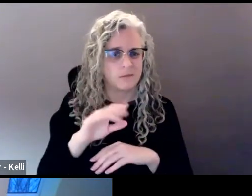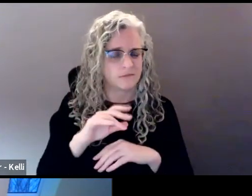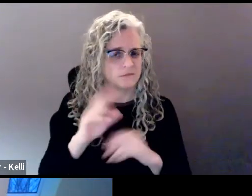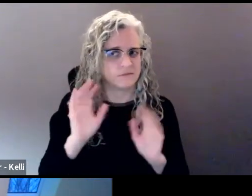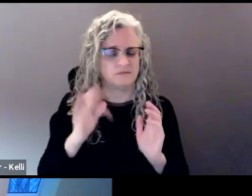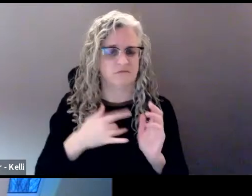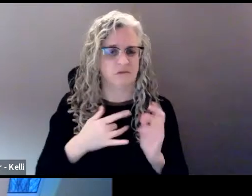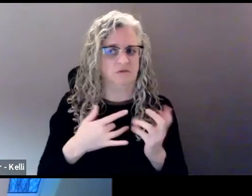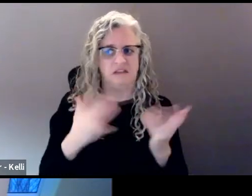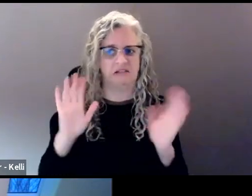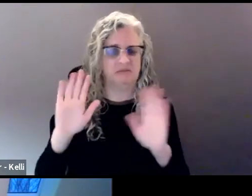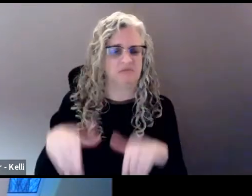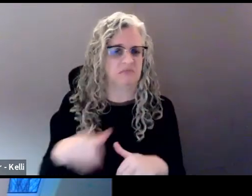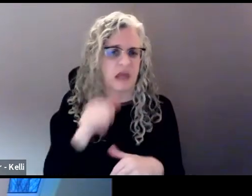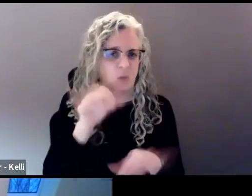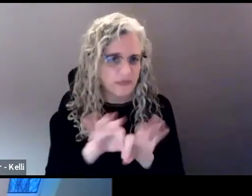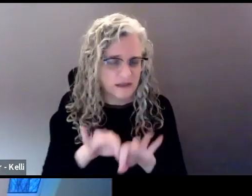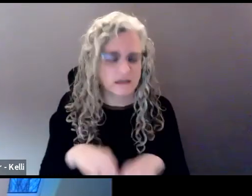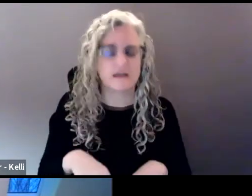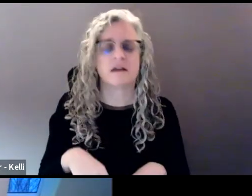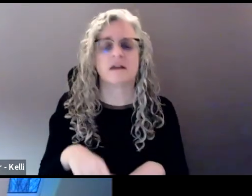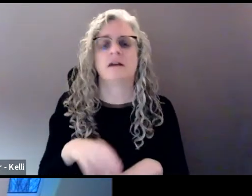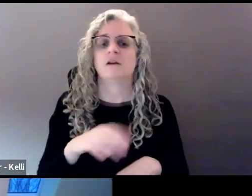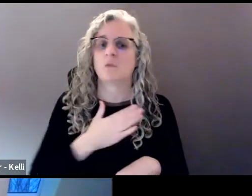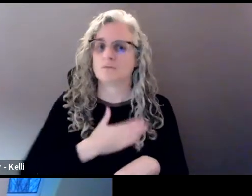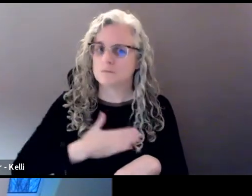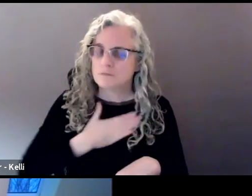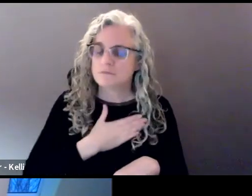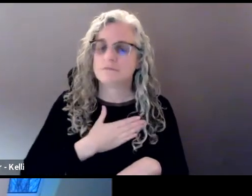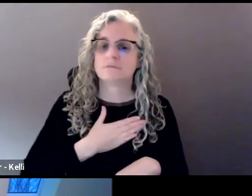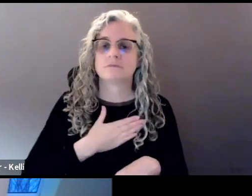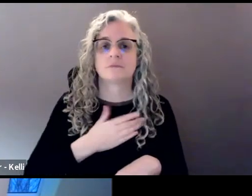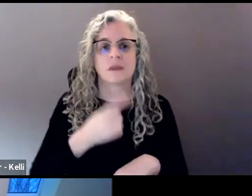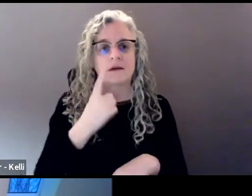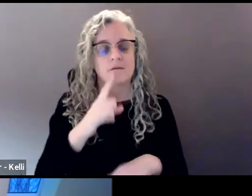alternative. So we urge that in future budget